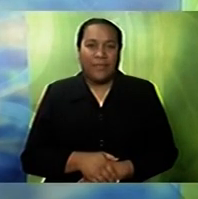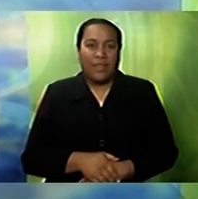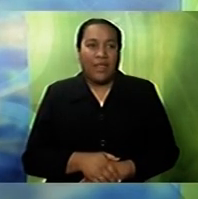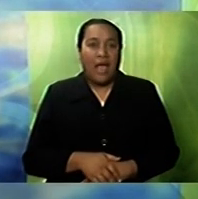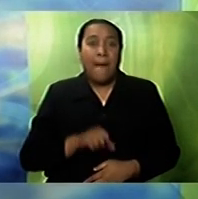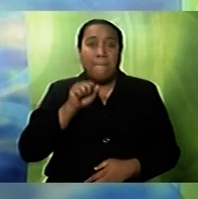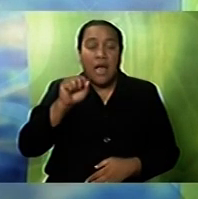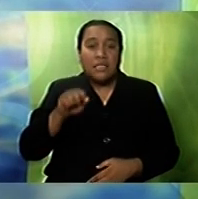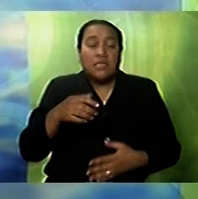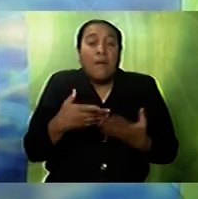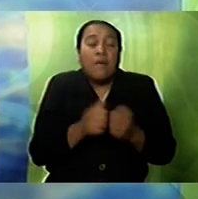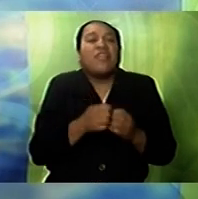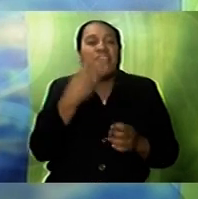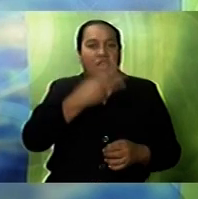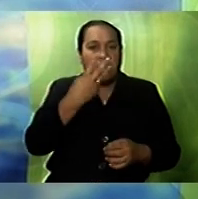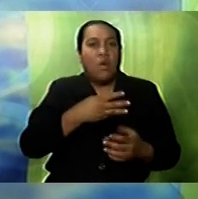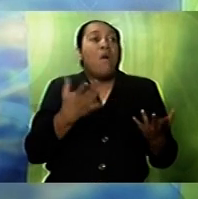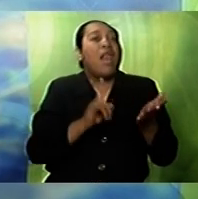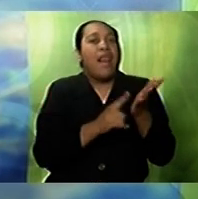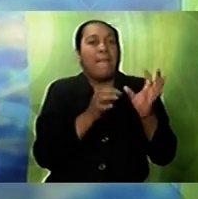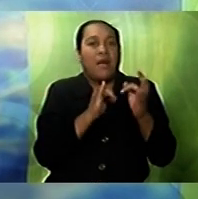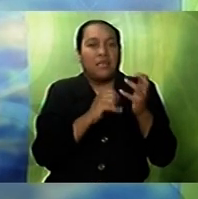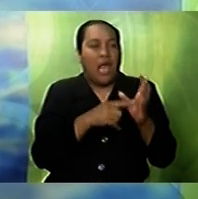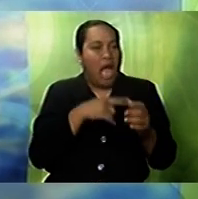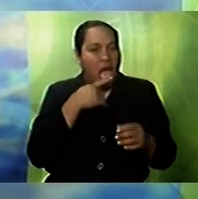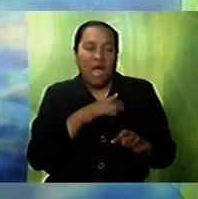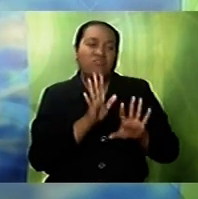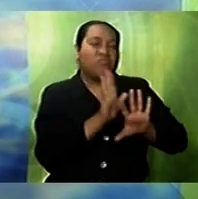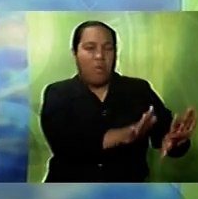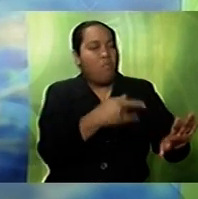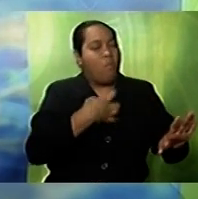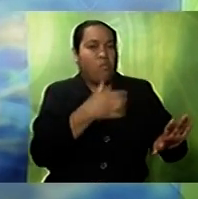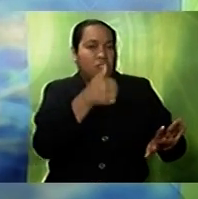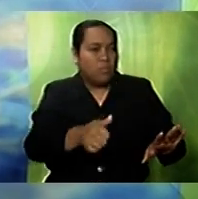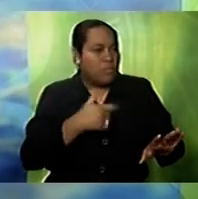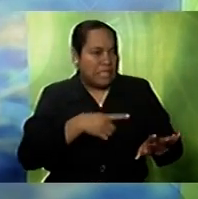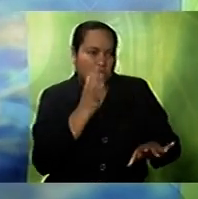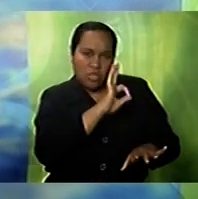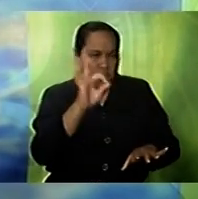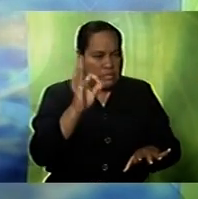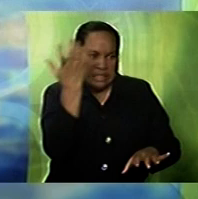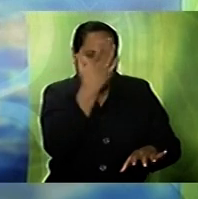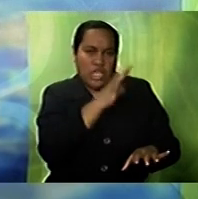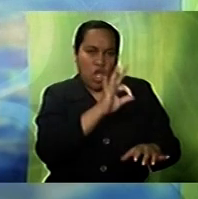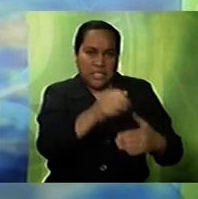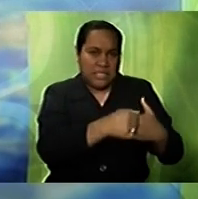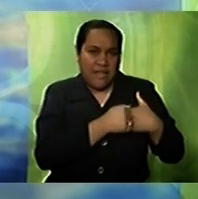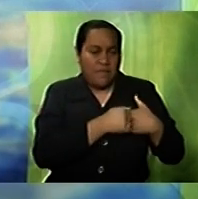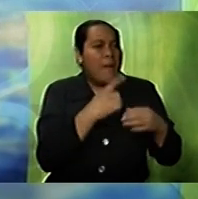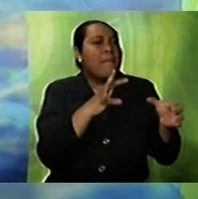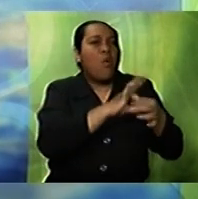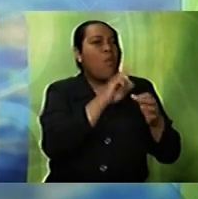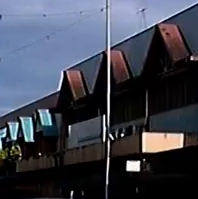buses in Lambasa were grounded today after they were found to be no longer safe for public transportation. The fleet of buses belongs to Mbulileka